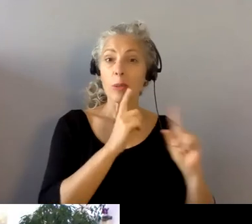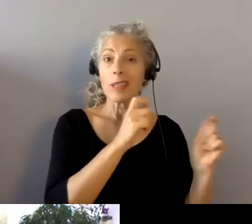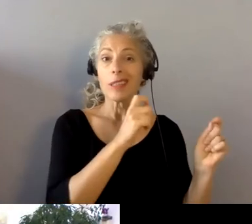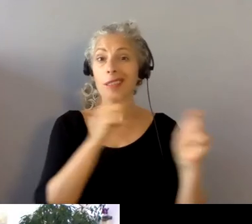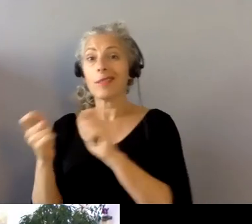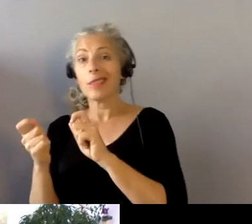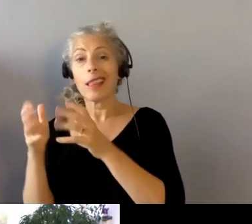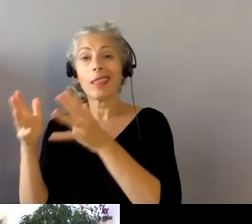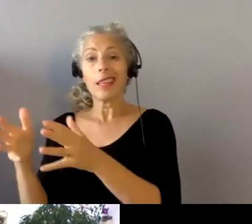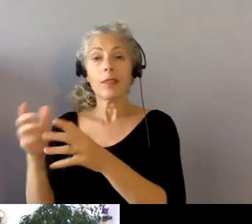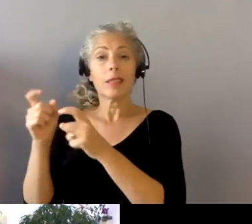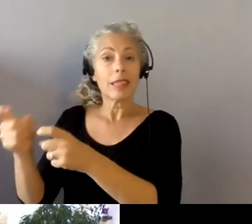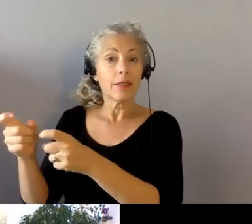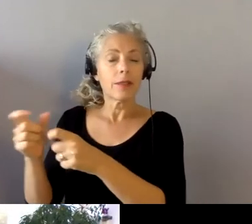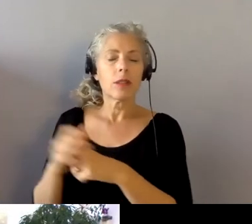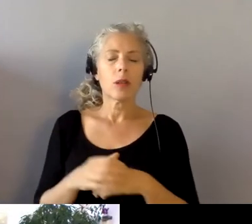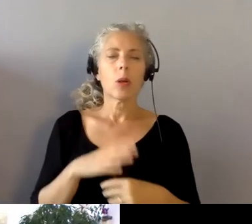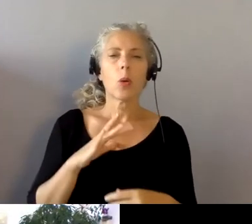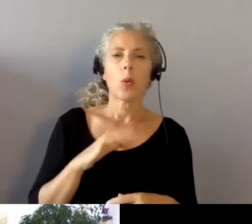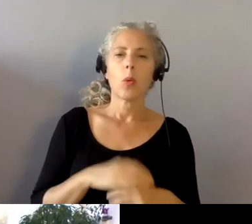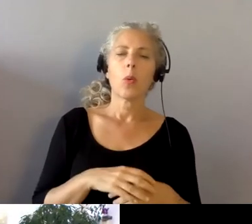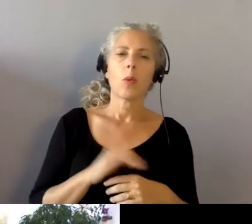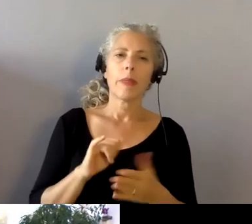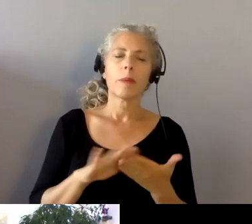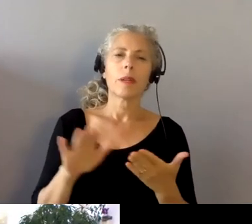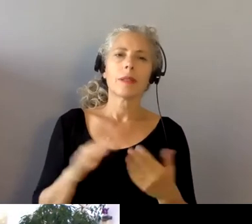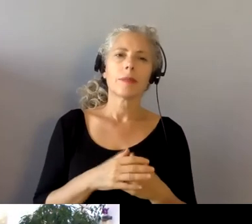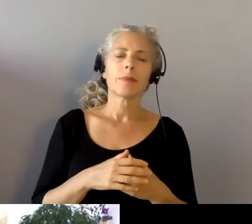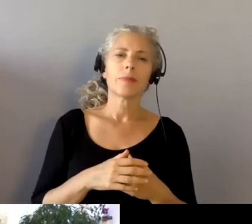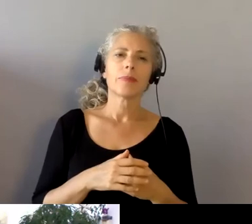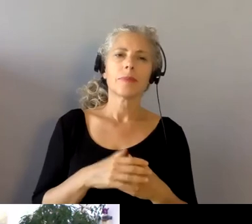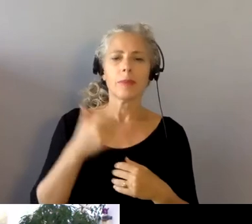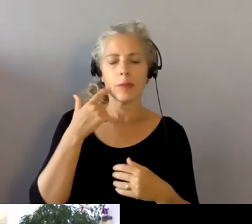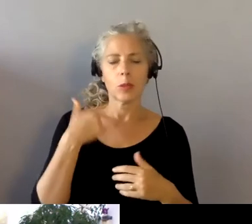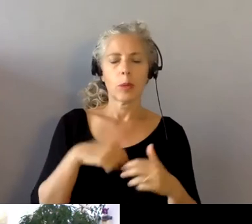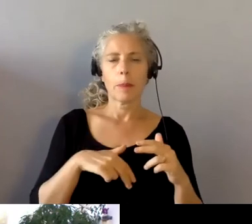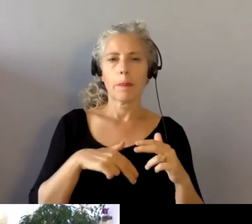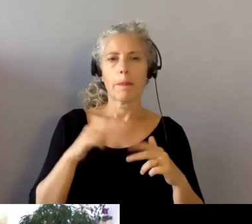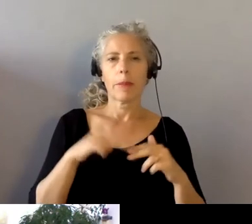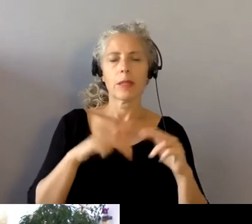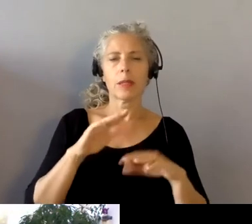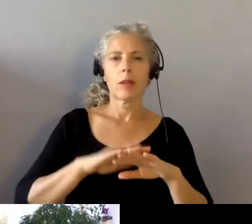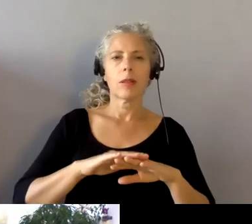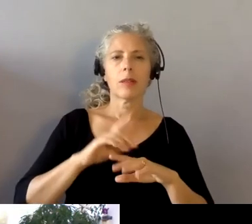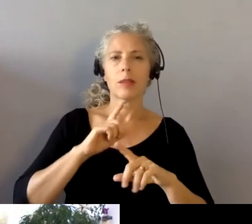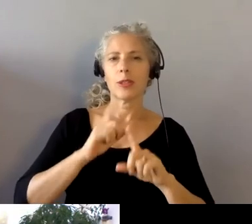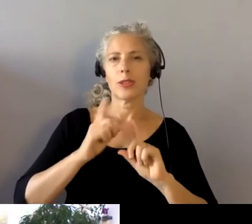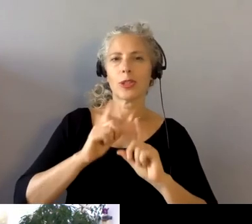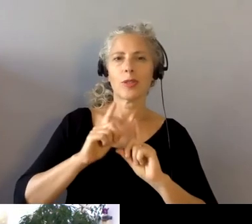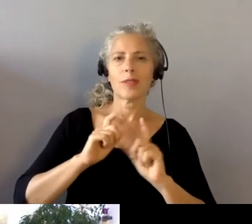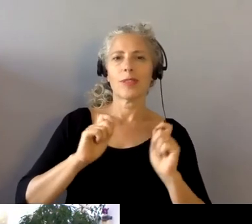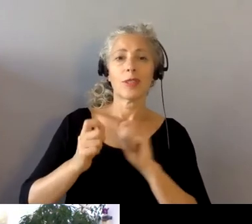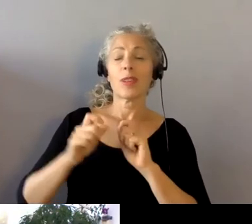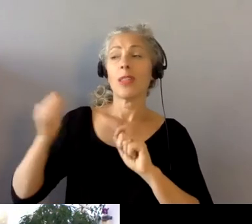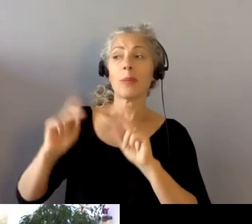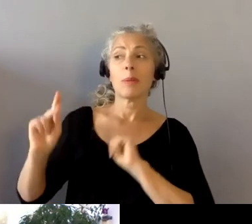as a gift and can be part of that ongoing project, because we're building on the discursive shifts that other